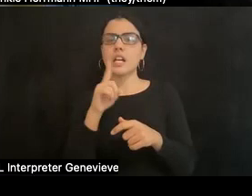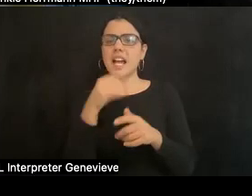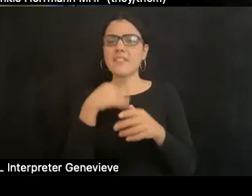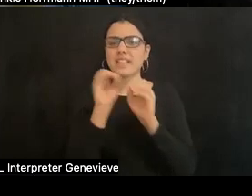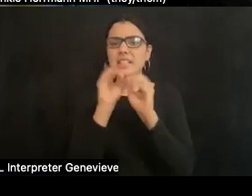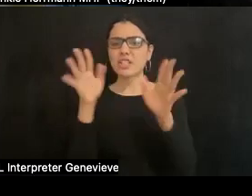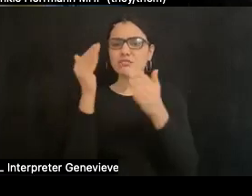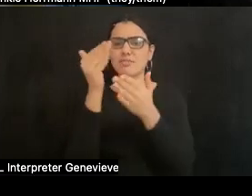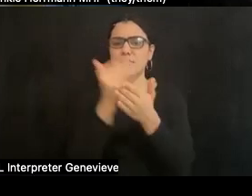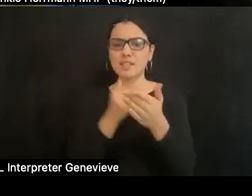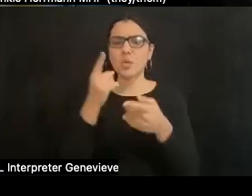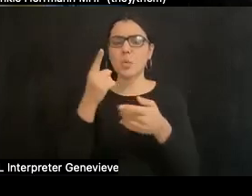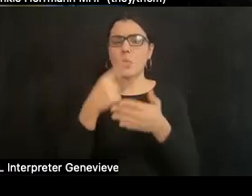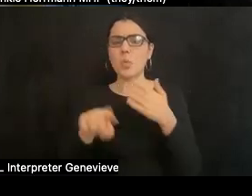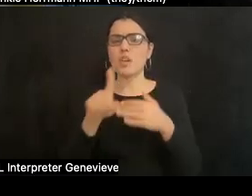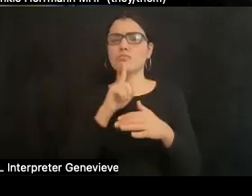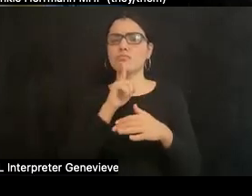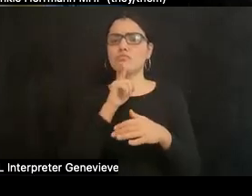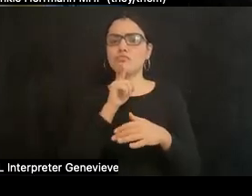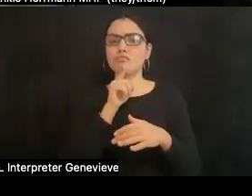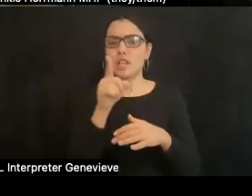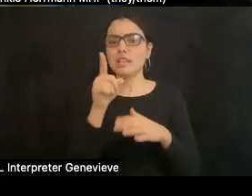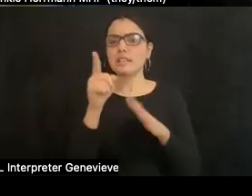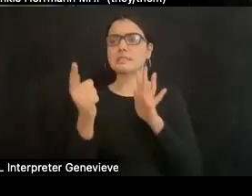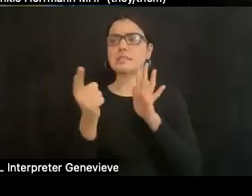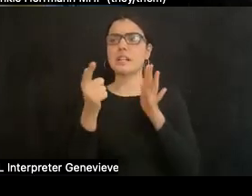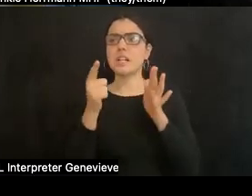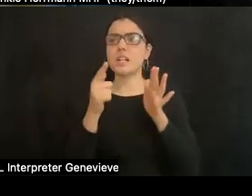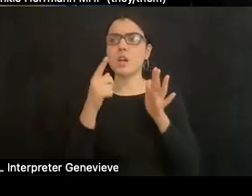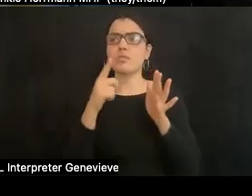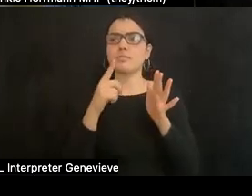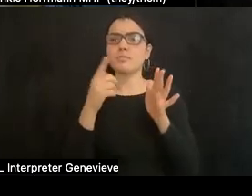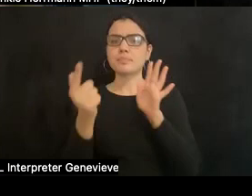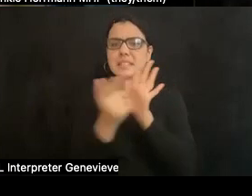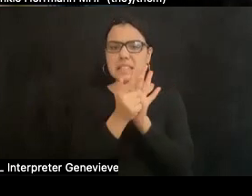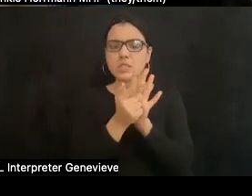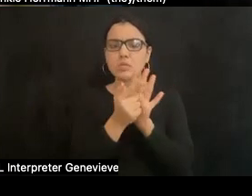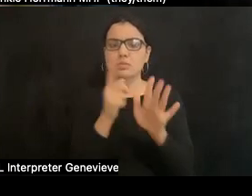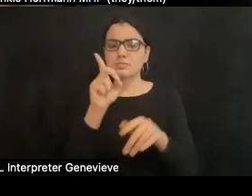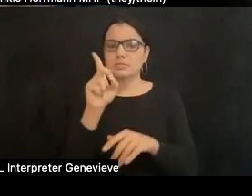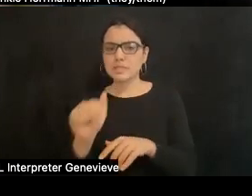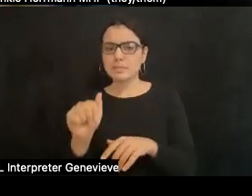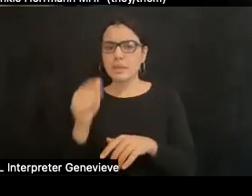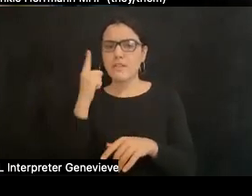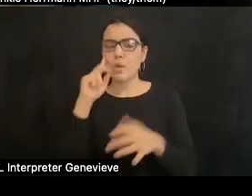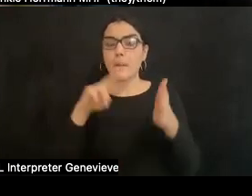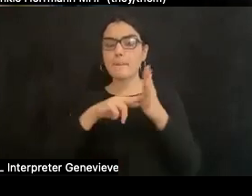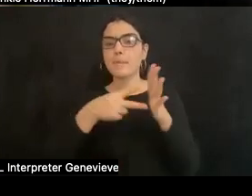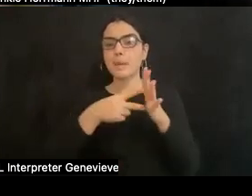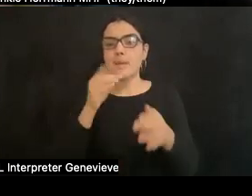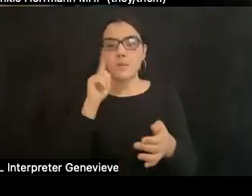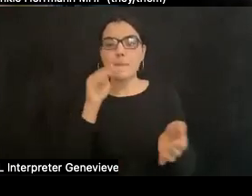are legally recognized to be disabilities for the purposes of for Medicaid